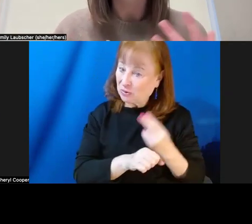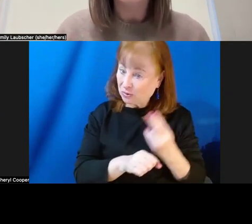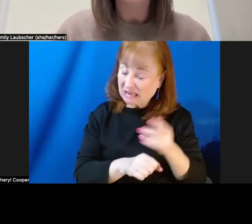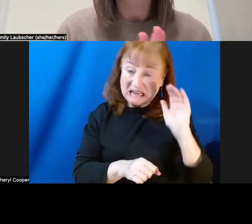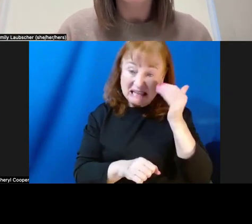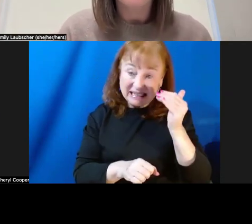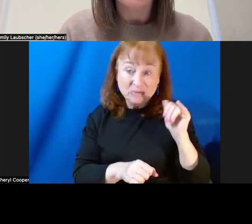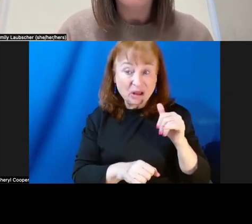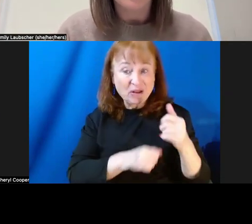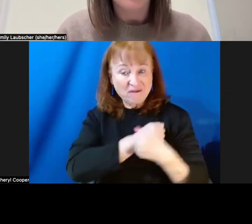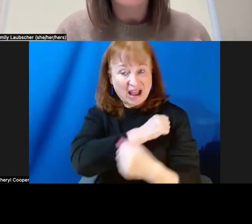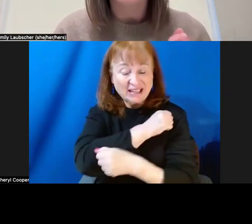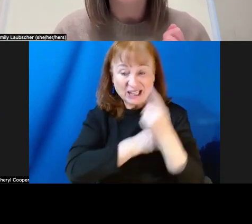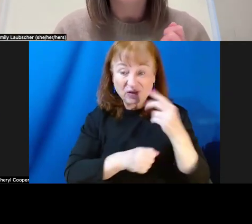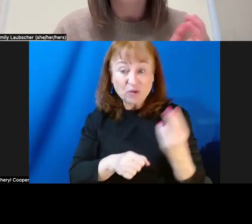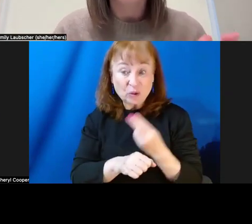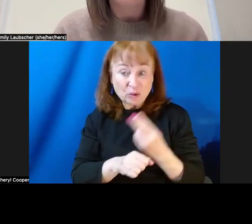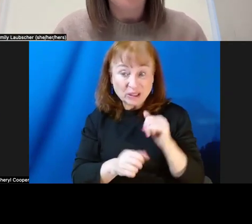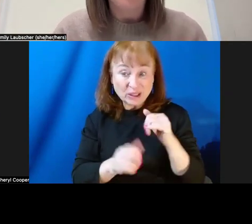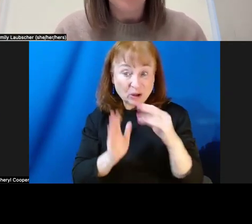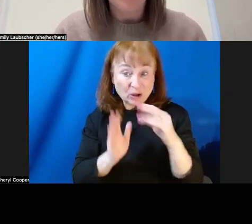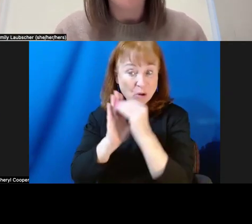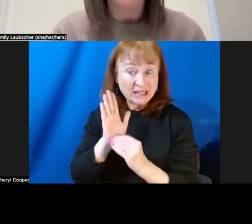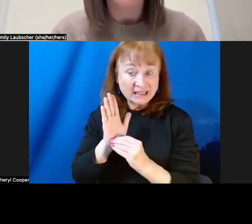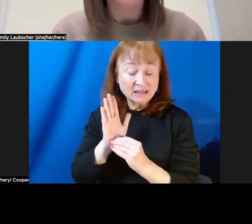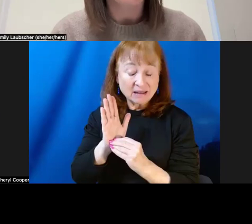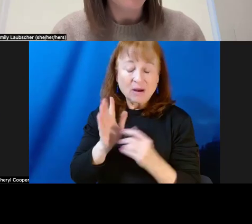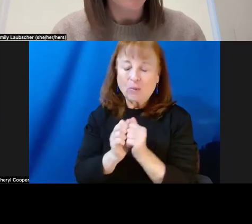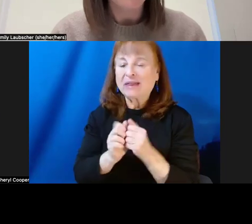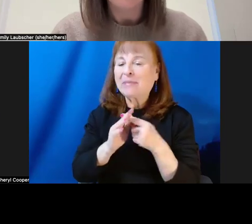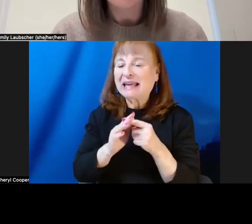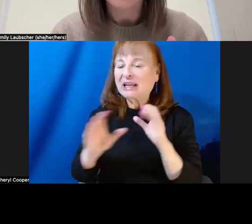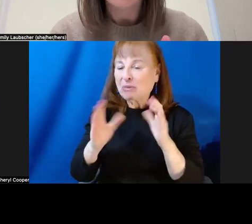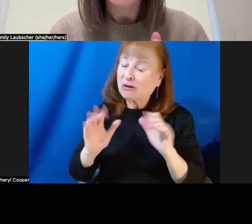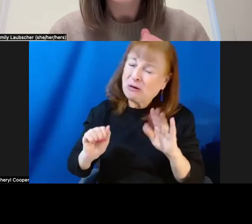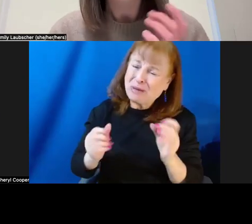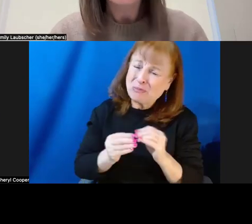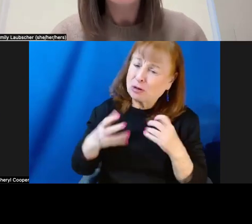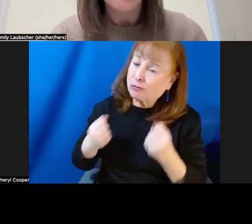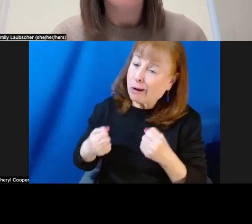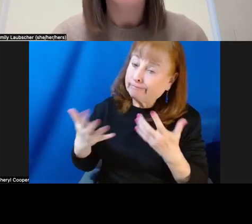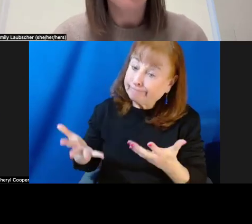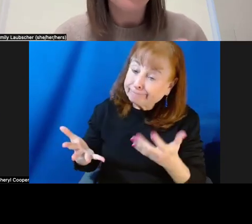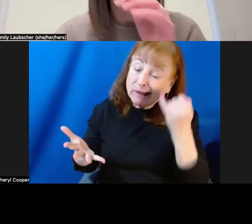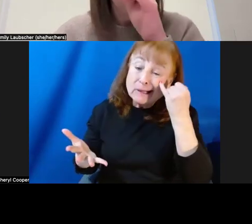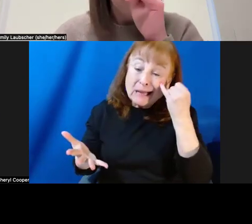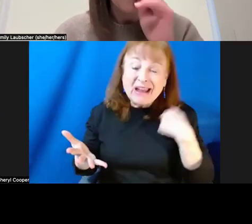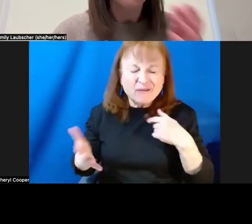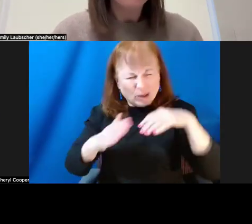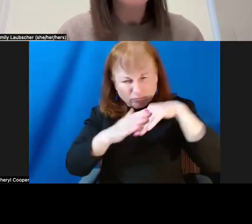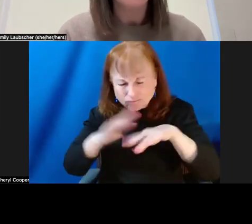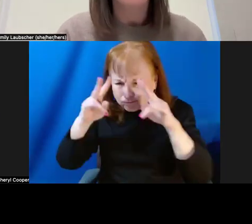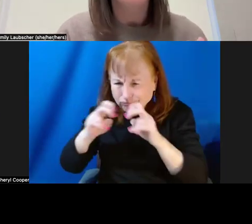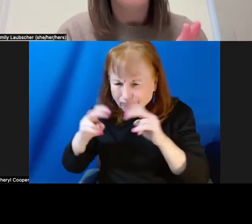theoretical foundation for using these lists with beginning communicators could be stronger. So what if we actually go in